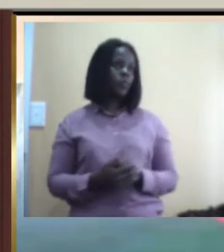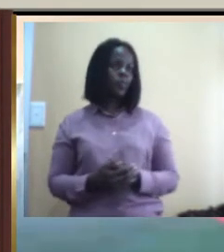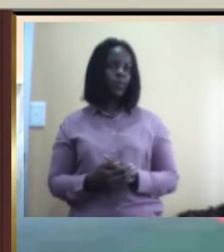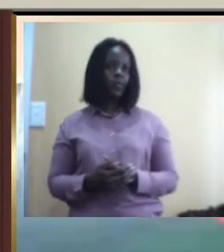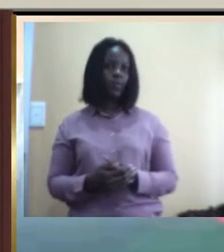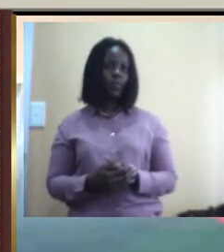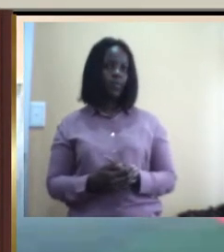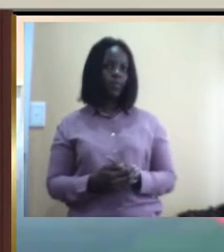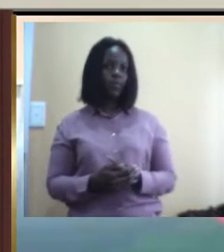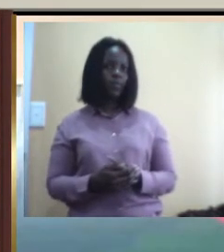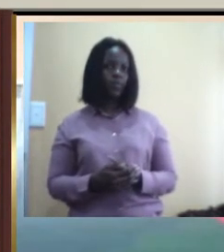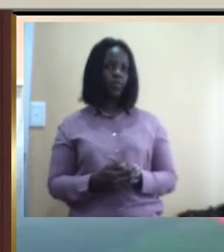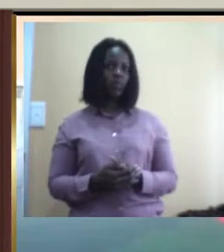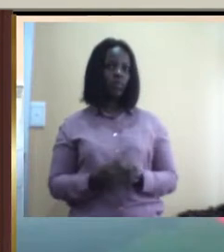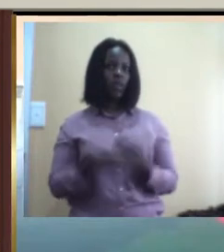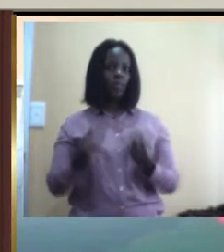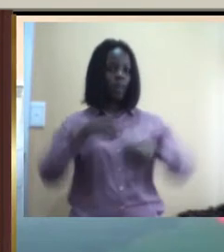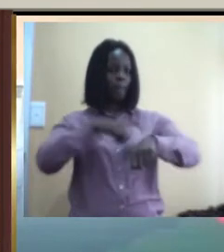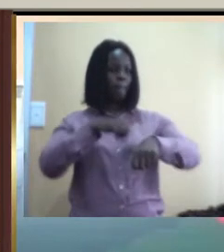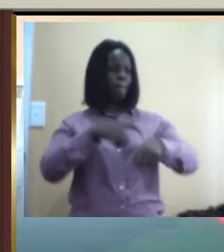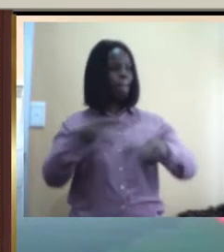for affording me this opportunity.